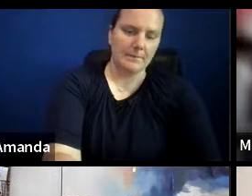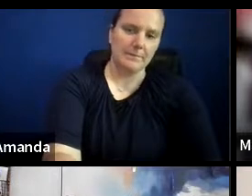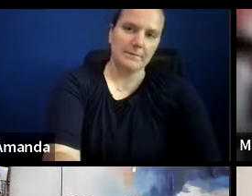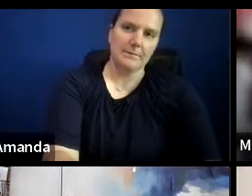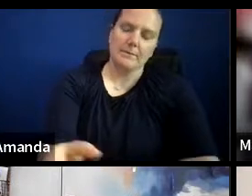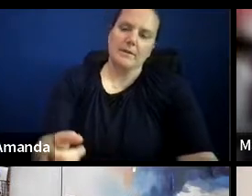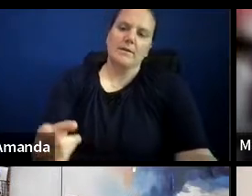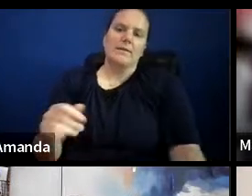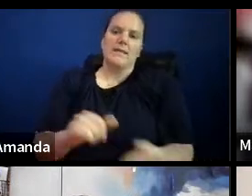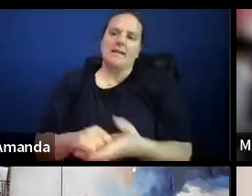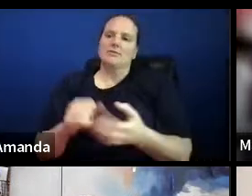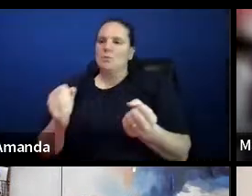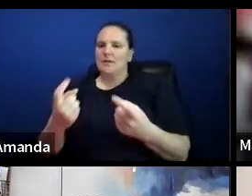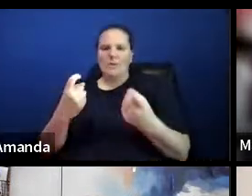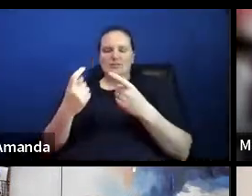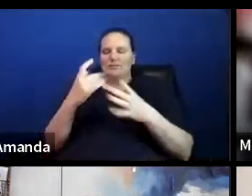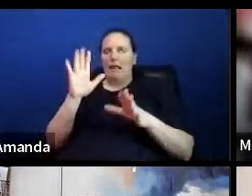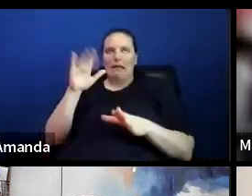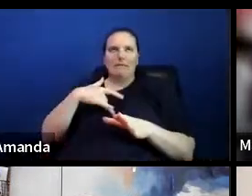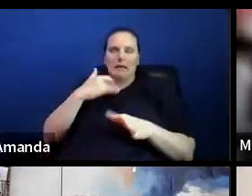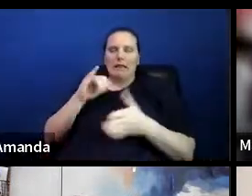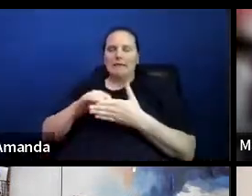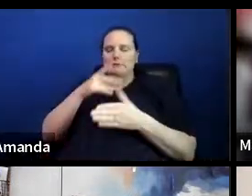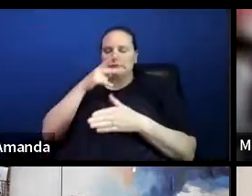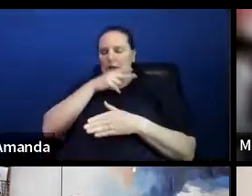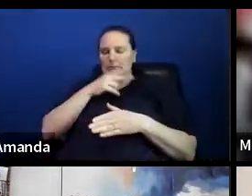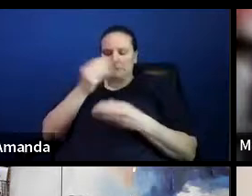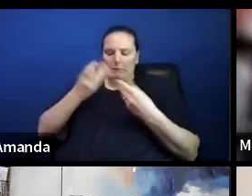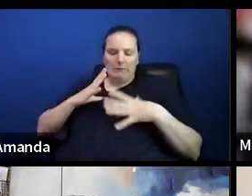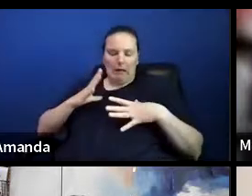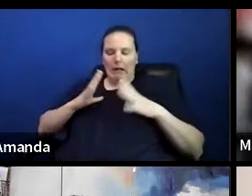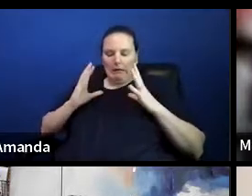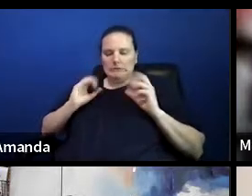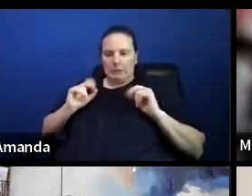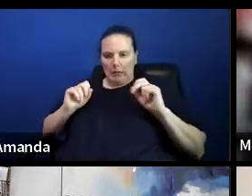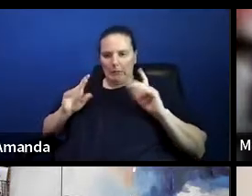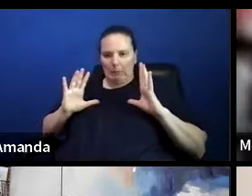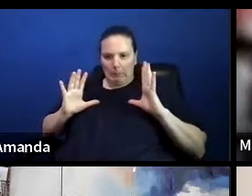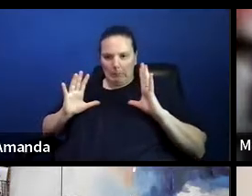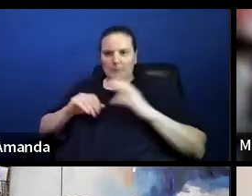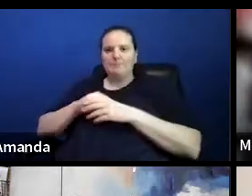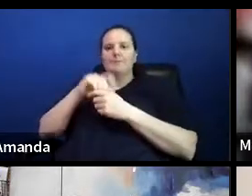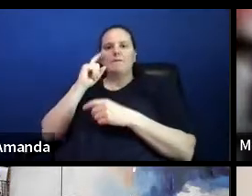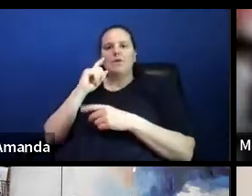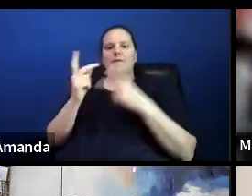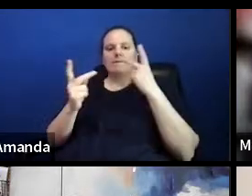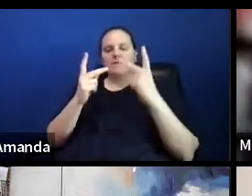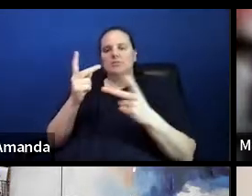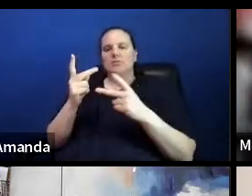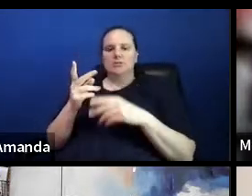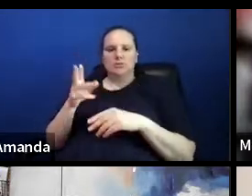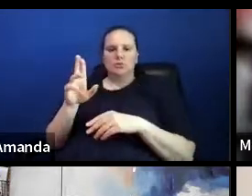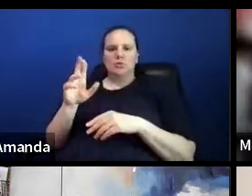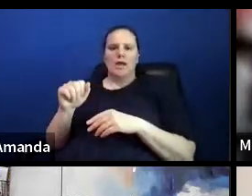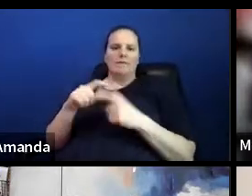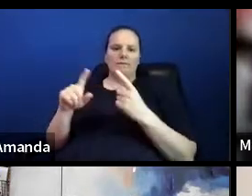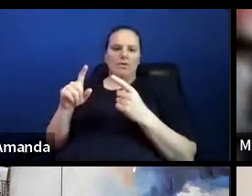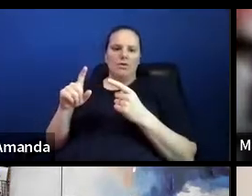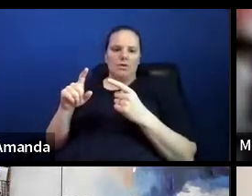up, everybody. It's okay. You know, I was at a Vision Zero, which is about traffic